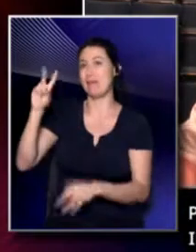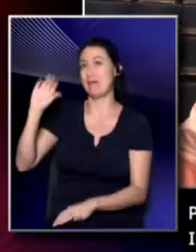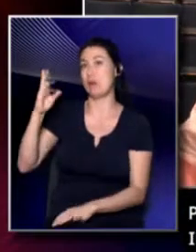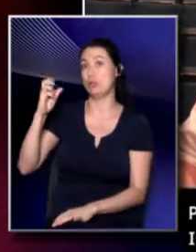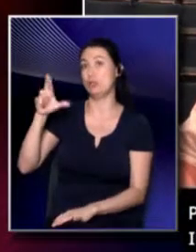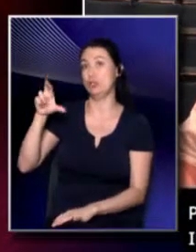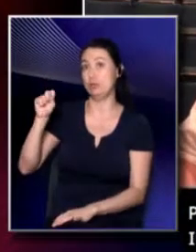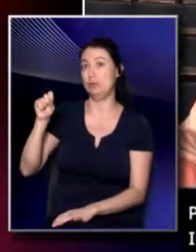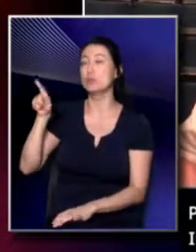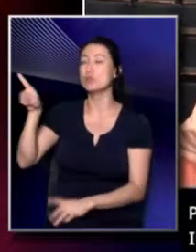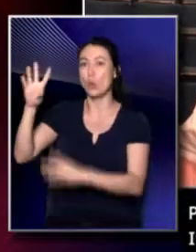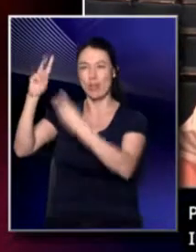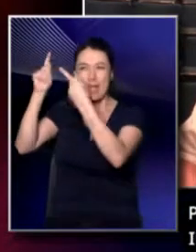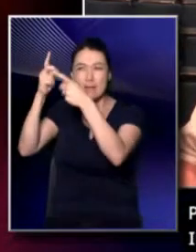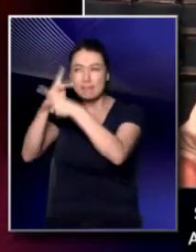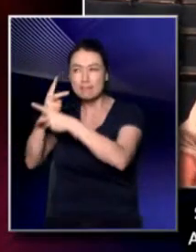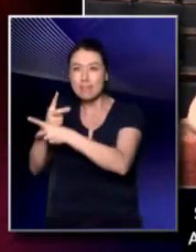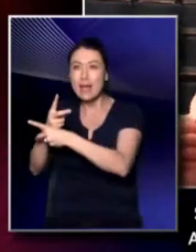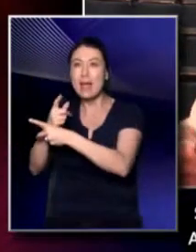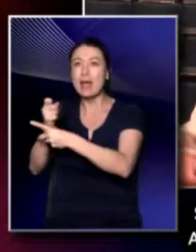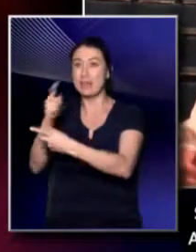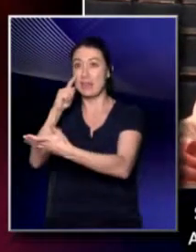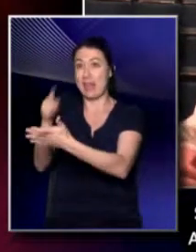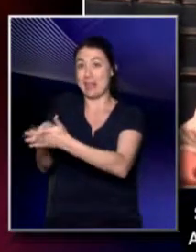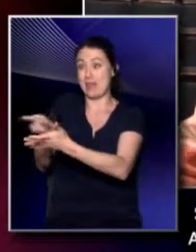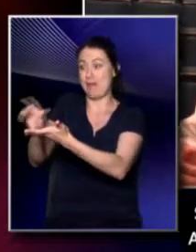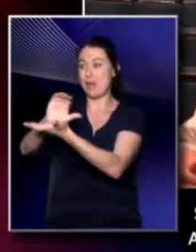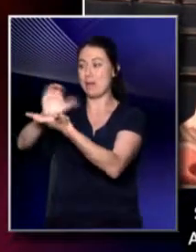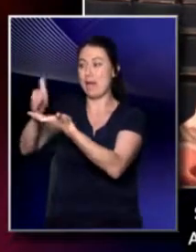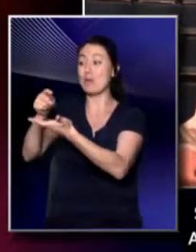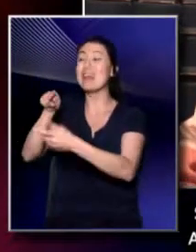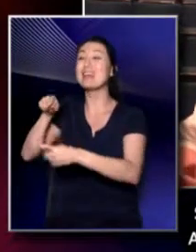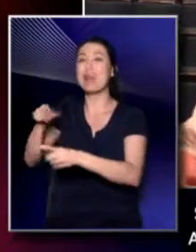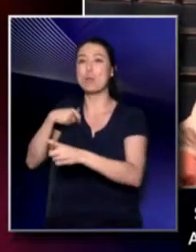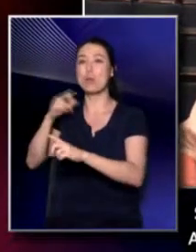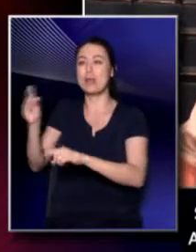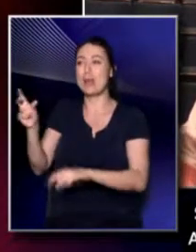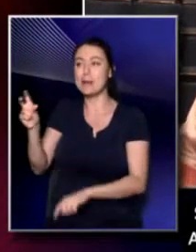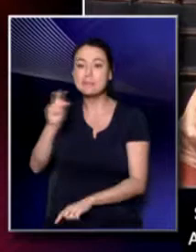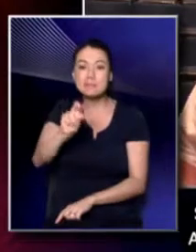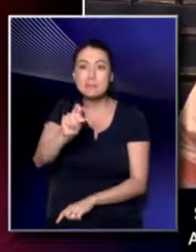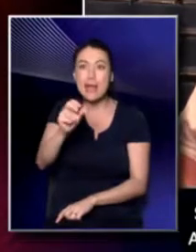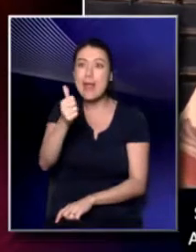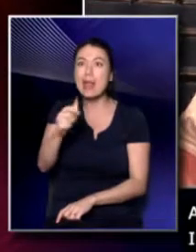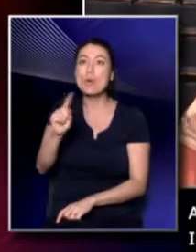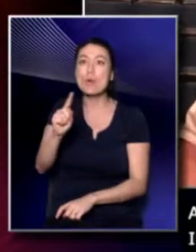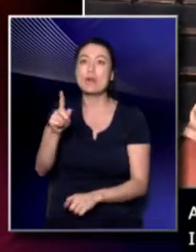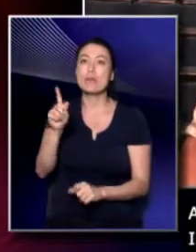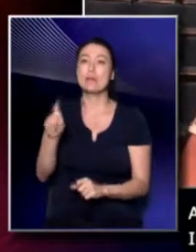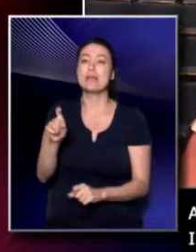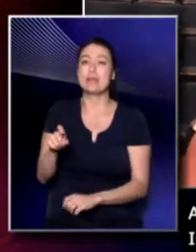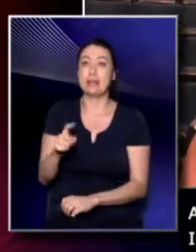then they identify an amount, and we can place that anywhere that we deem it necessary at the appropriate time.